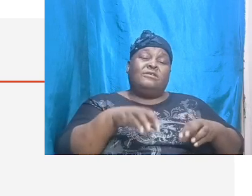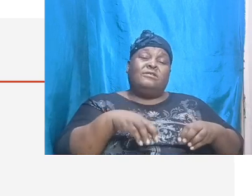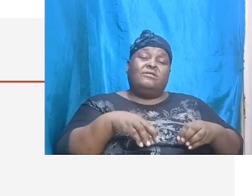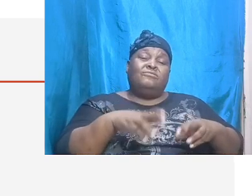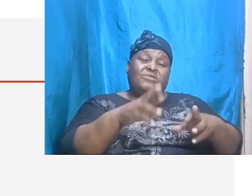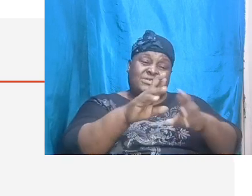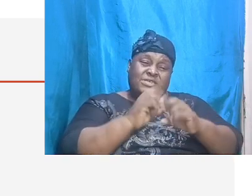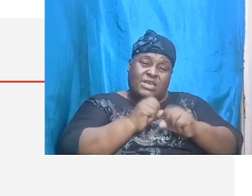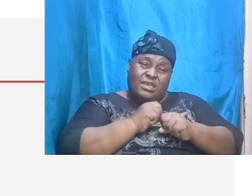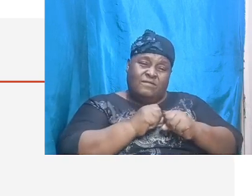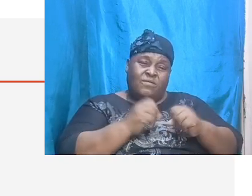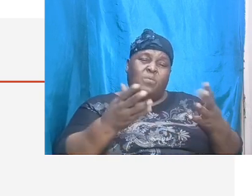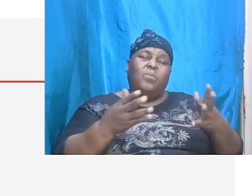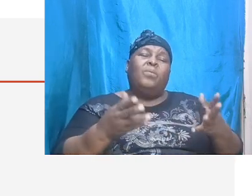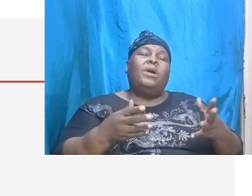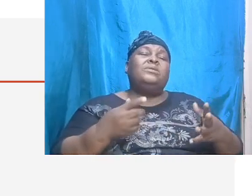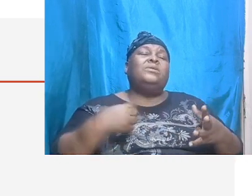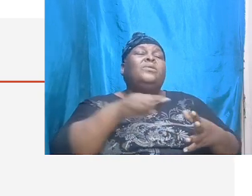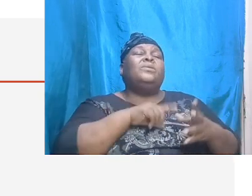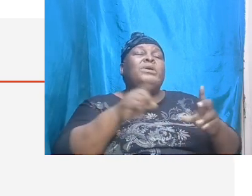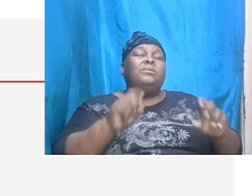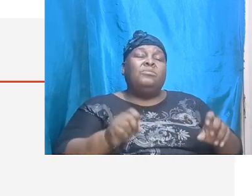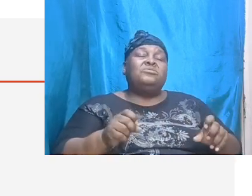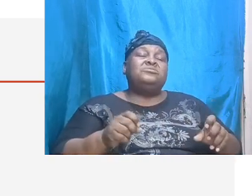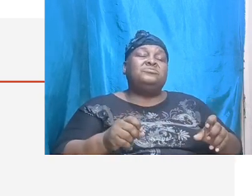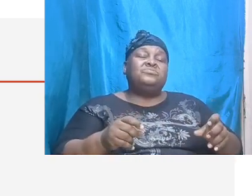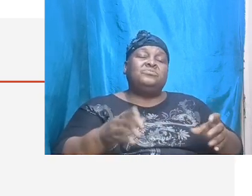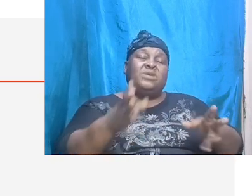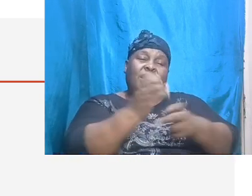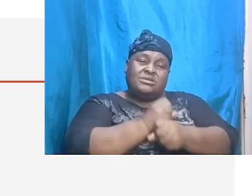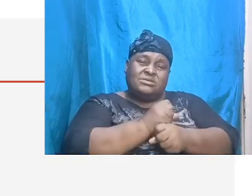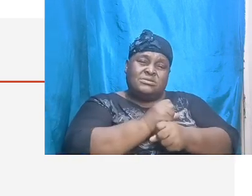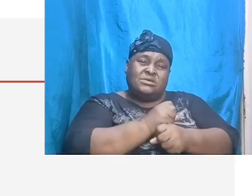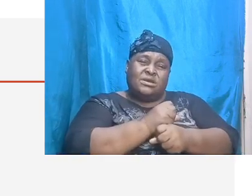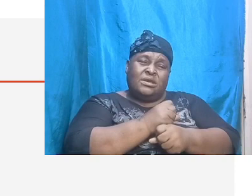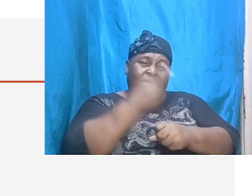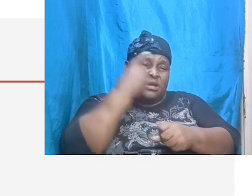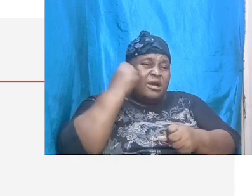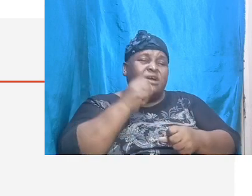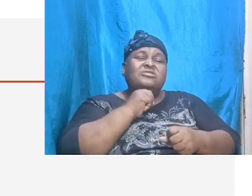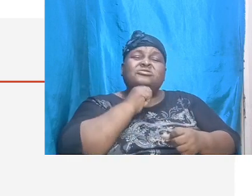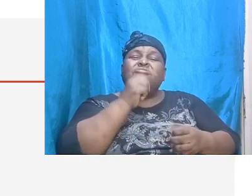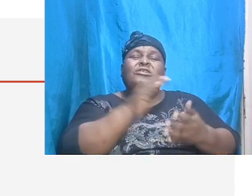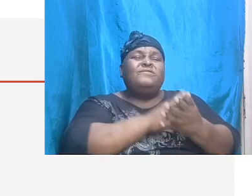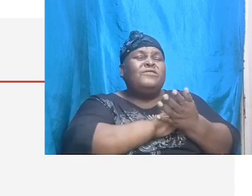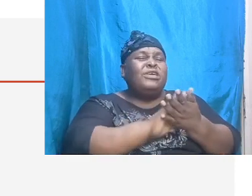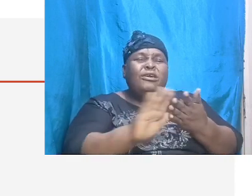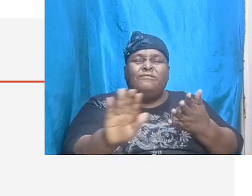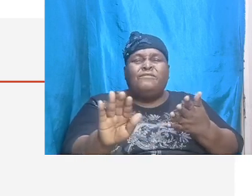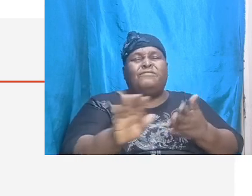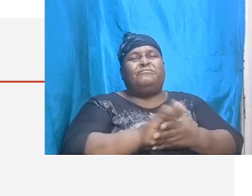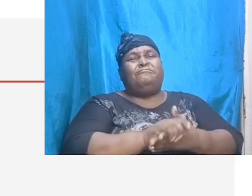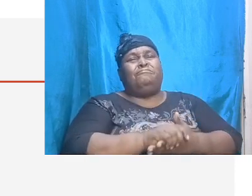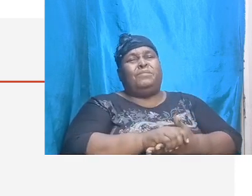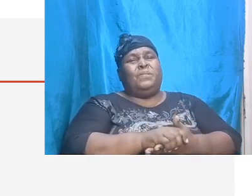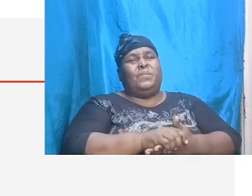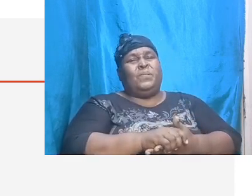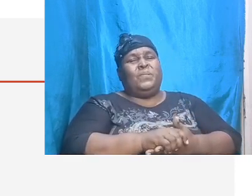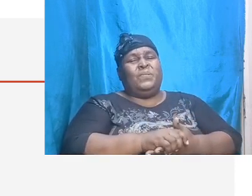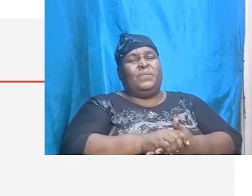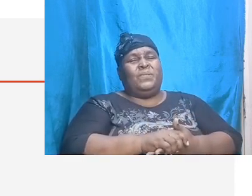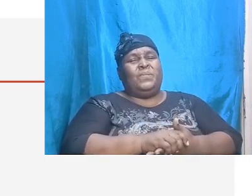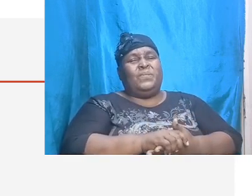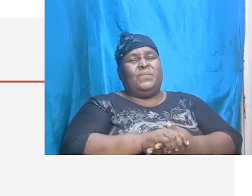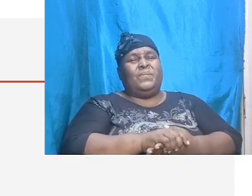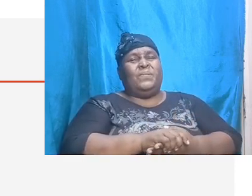we don't forgive people, God in turn don't forgive us. So a lot of us are walking into the kingdom, amen, with strange fire. I was teaching a lesson the